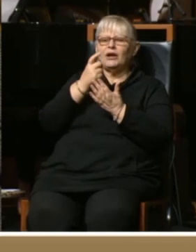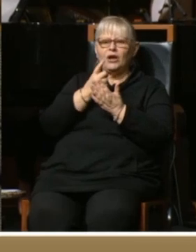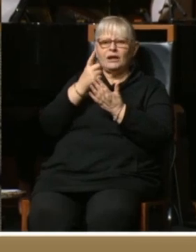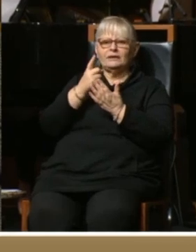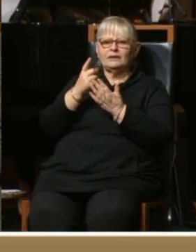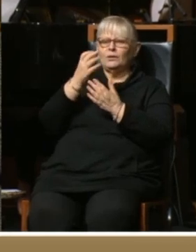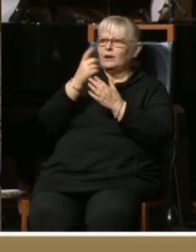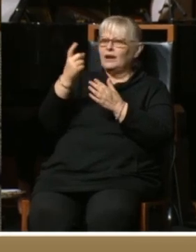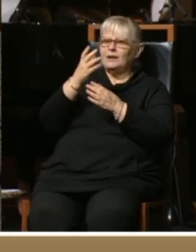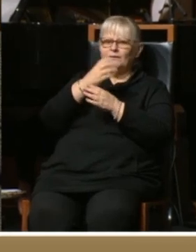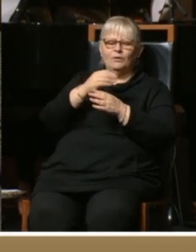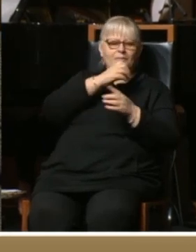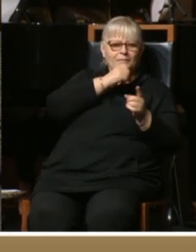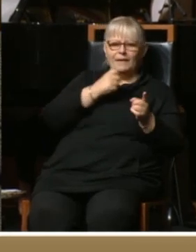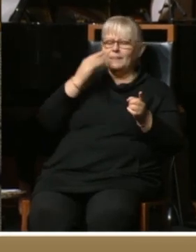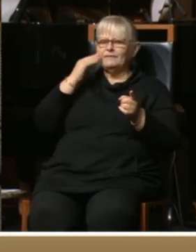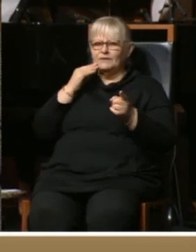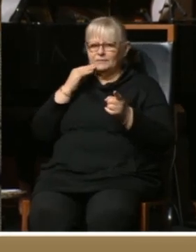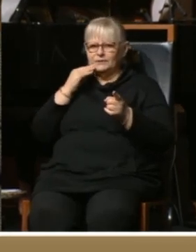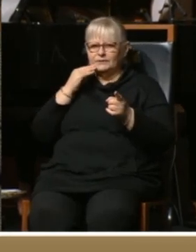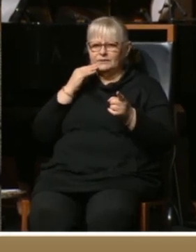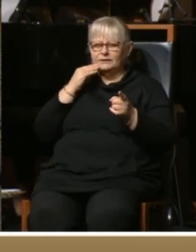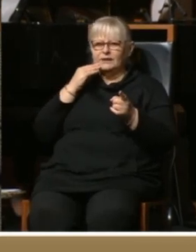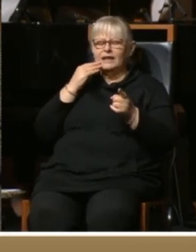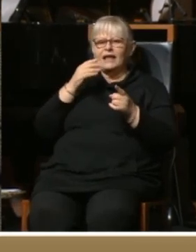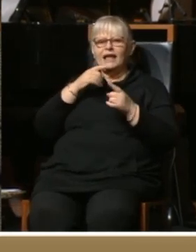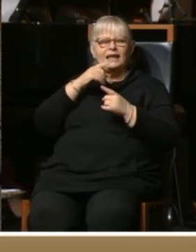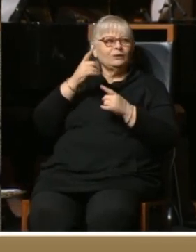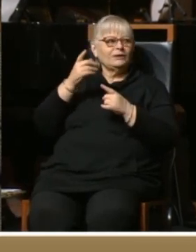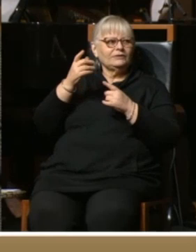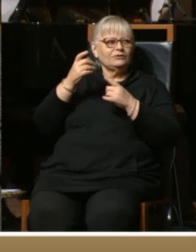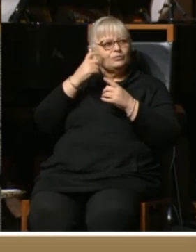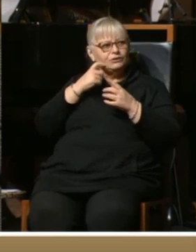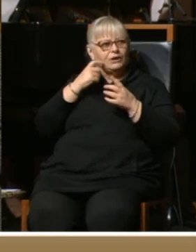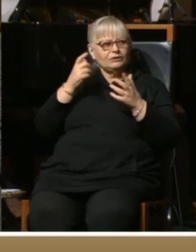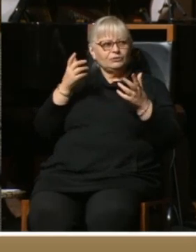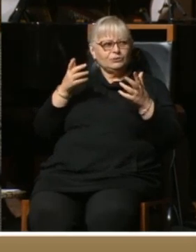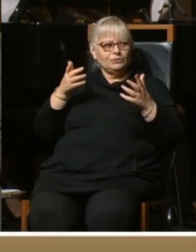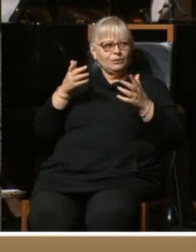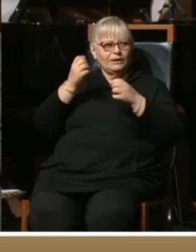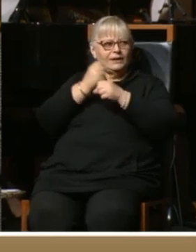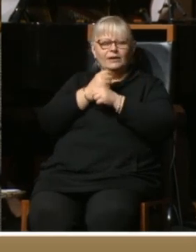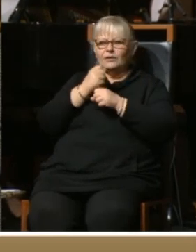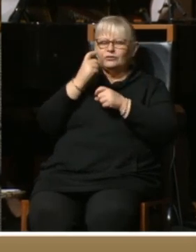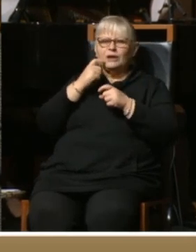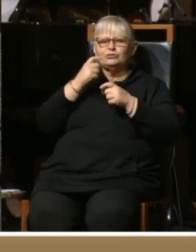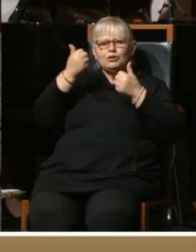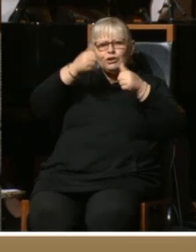you from male and female and made you into nations and tribes that you may know one